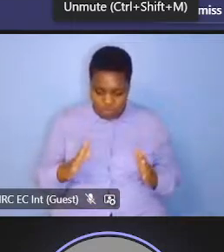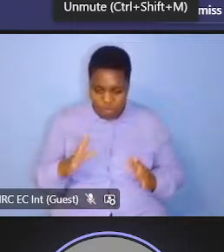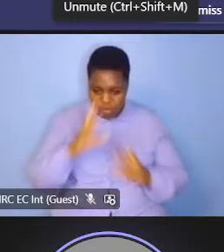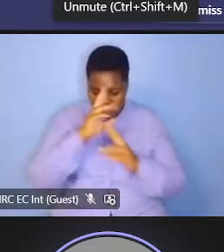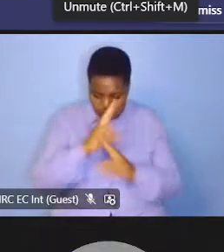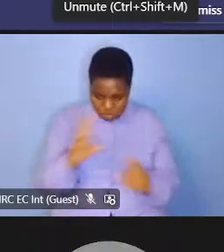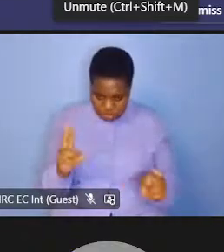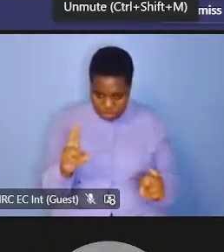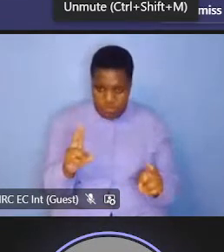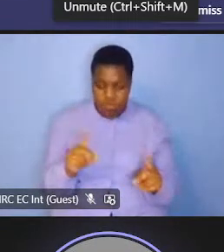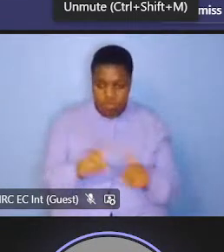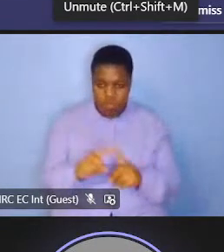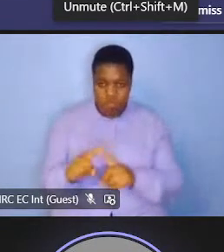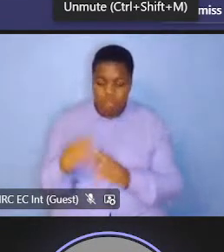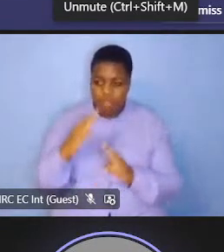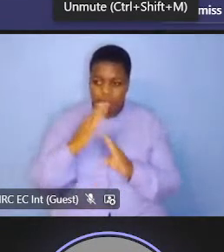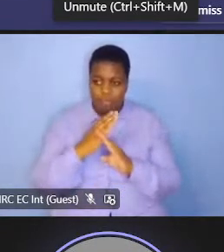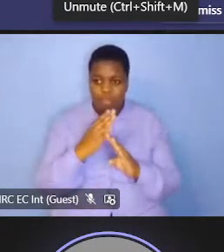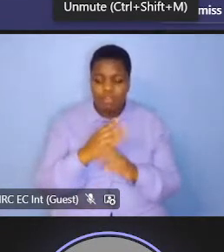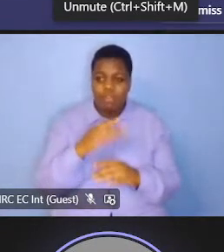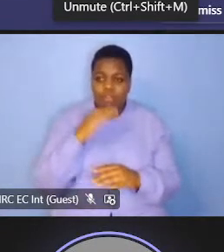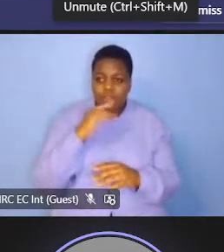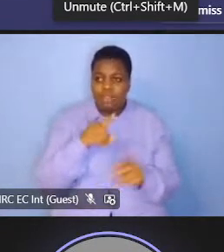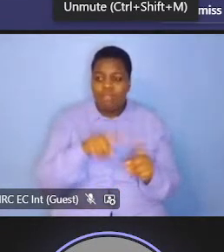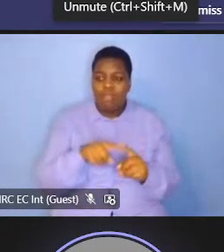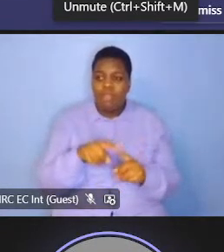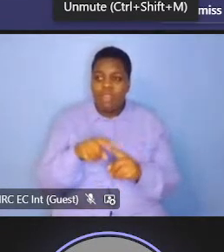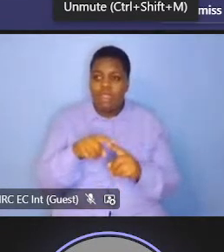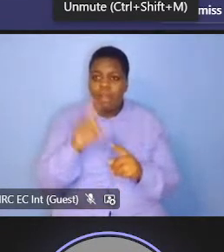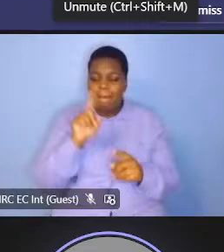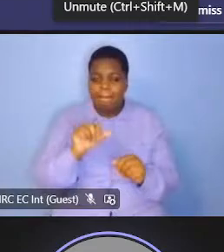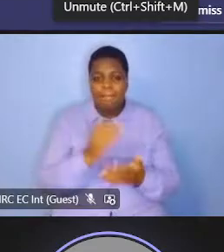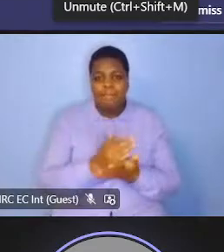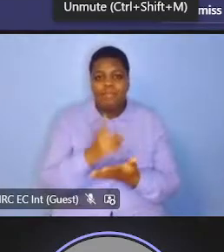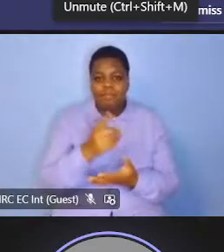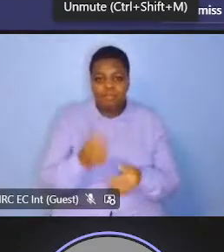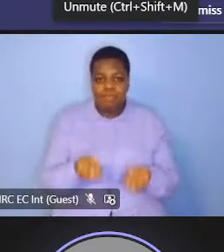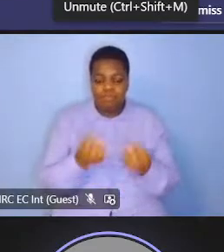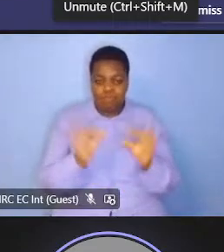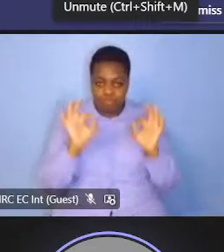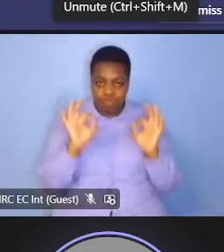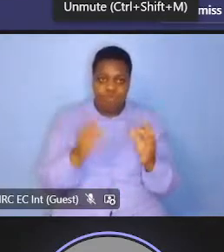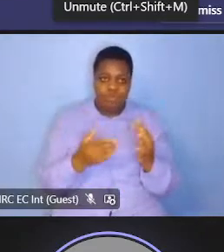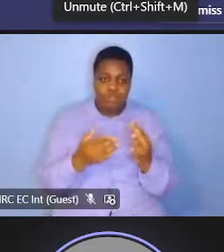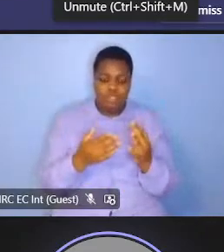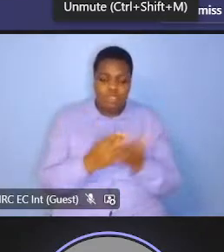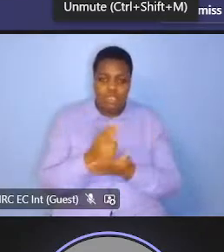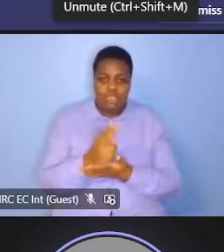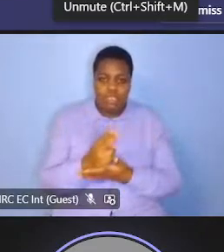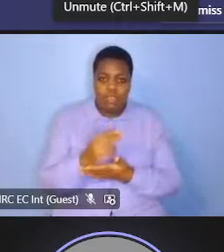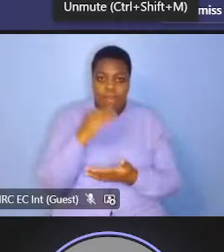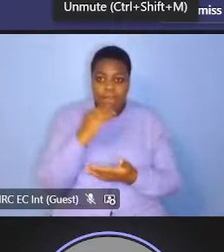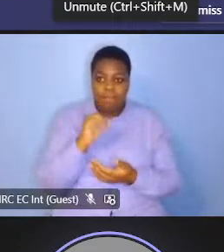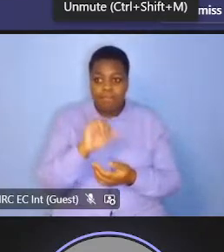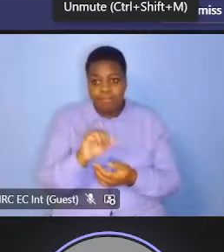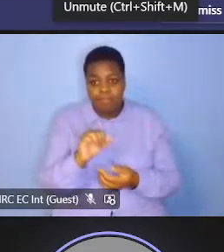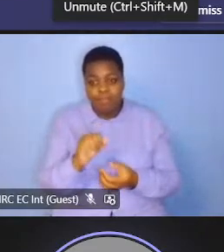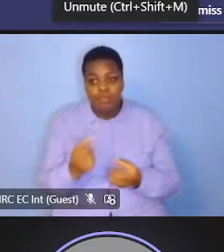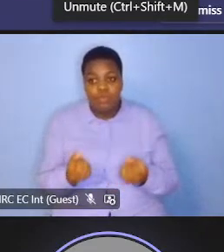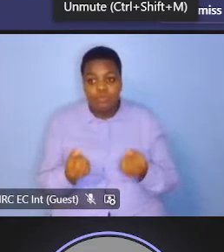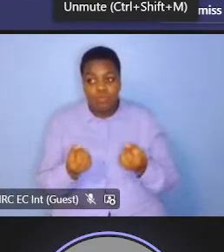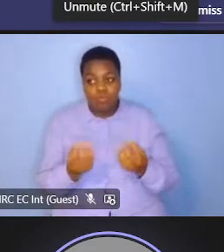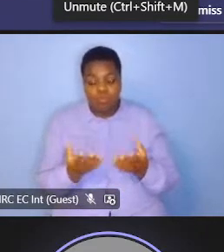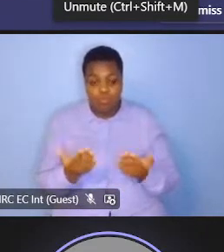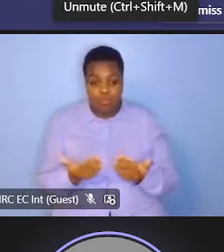privacy, and the uniform rules must affirm these rights. The range of school uniform provided